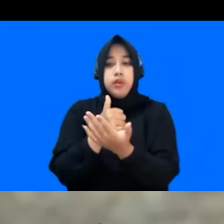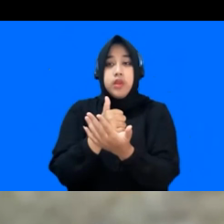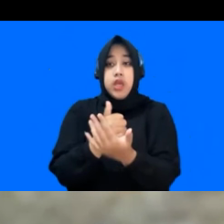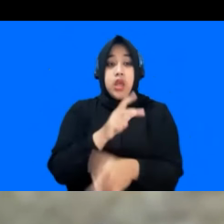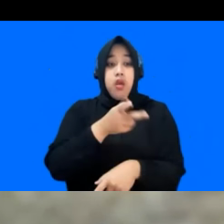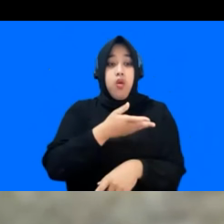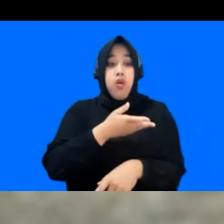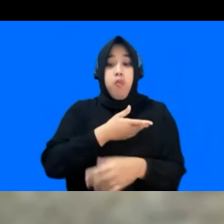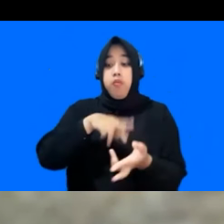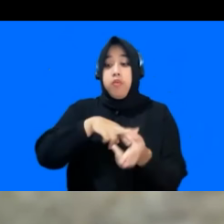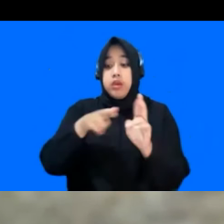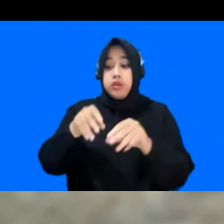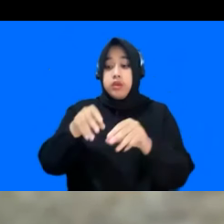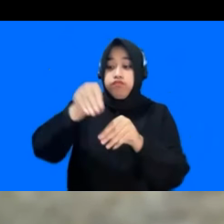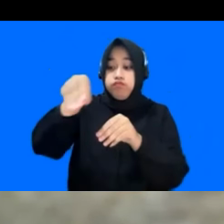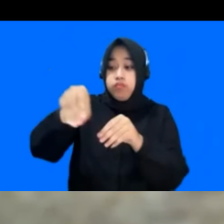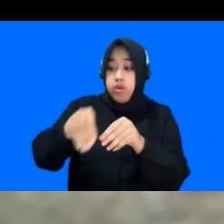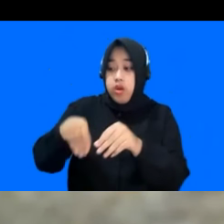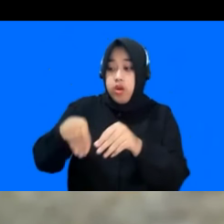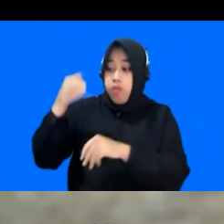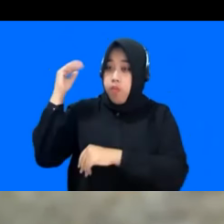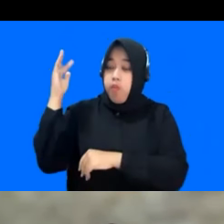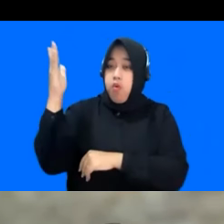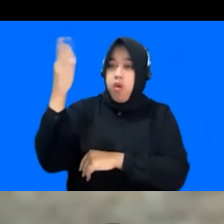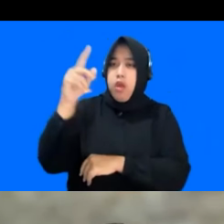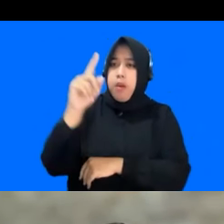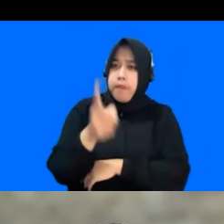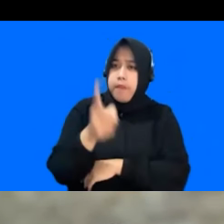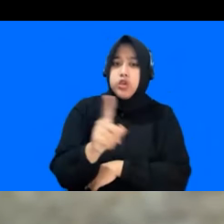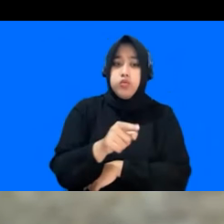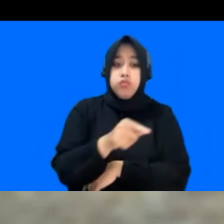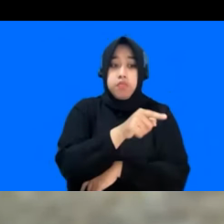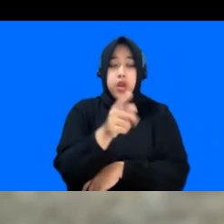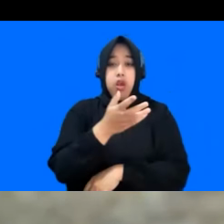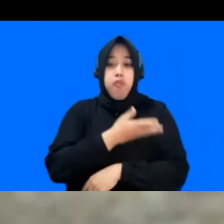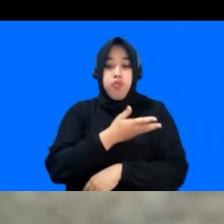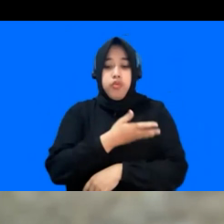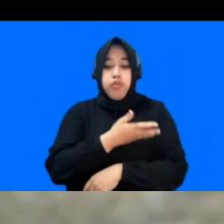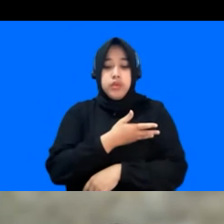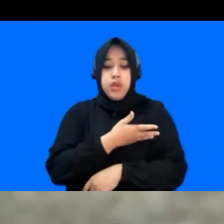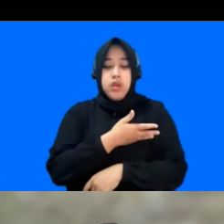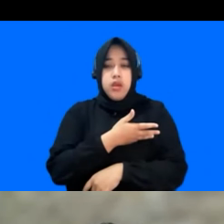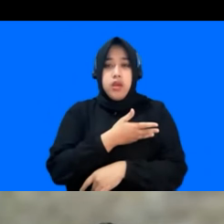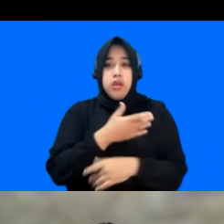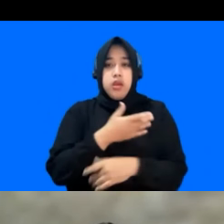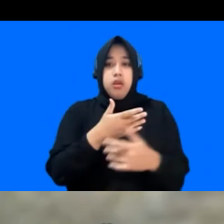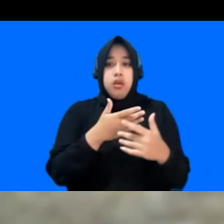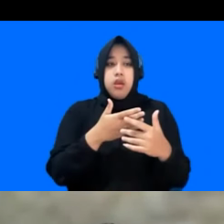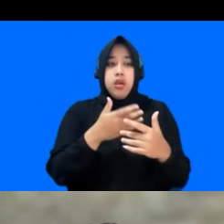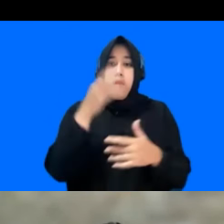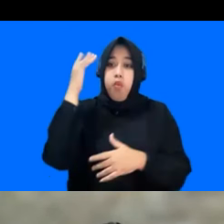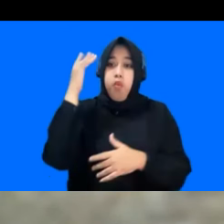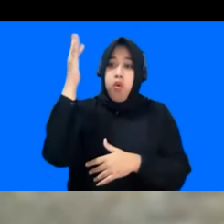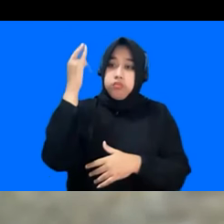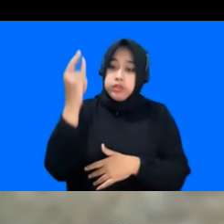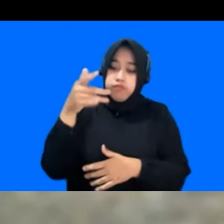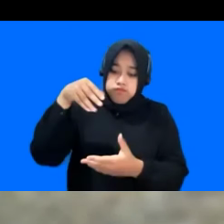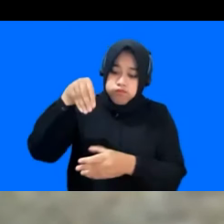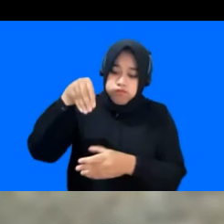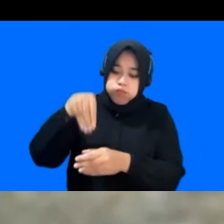survive, to live, to have a lifespan of 50 to 80 years. So we need to account, make